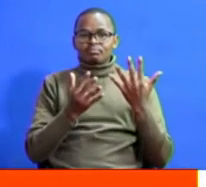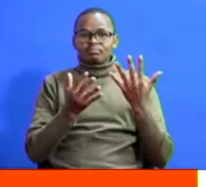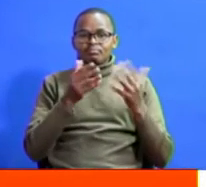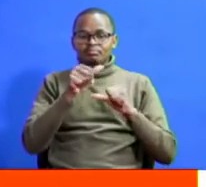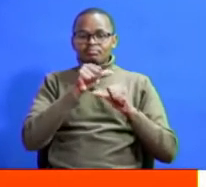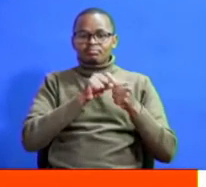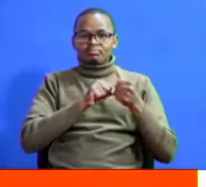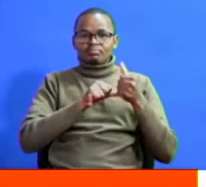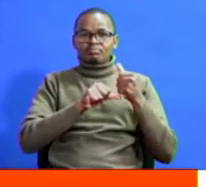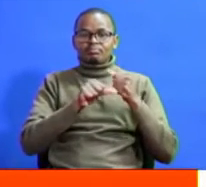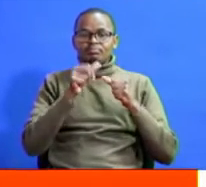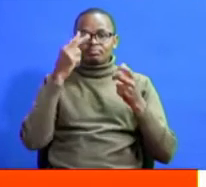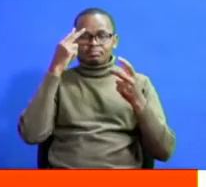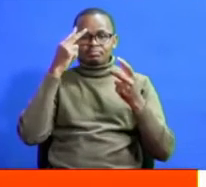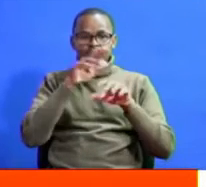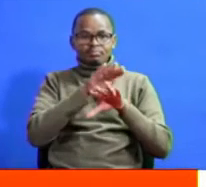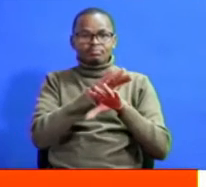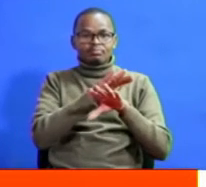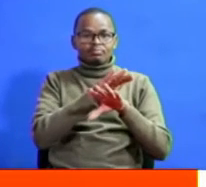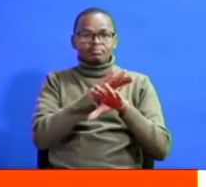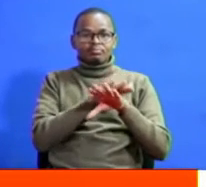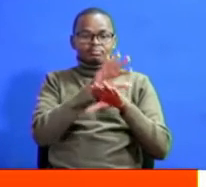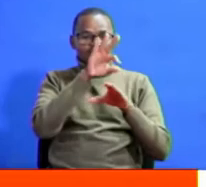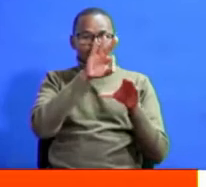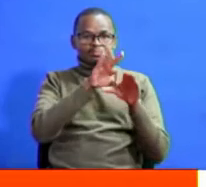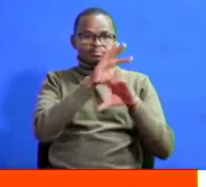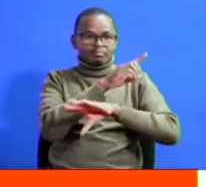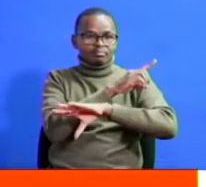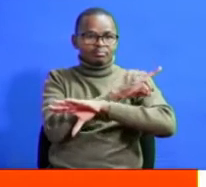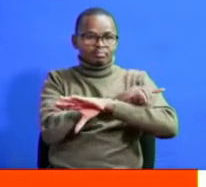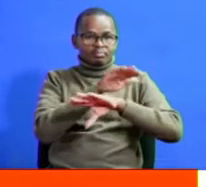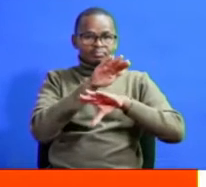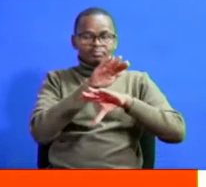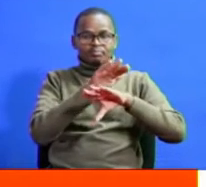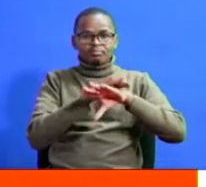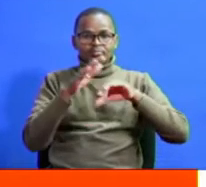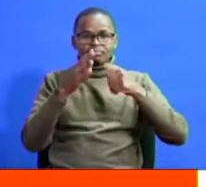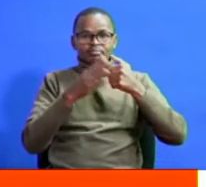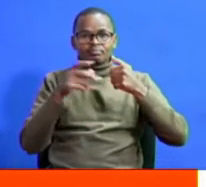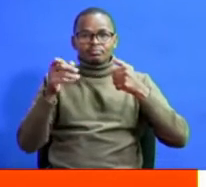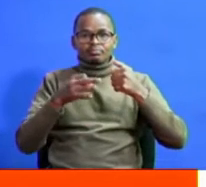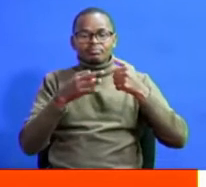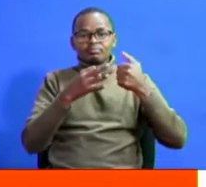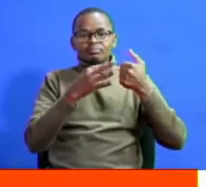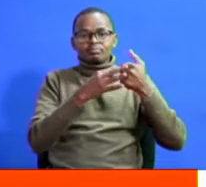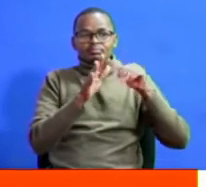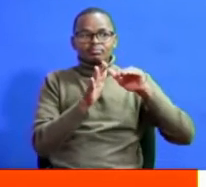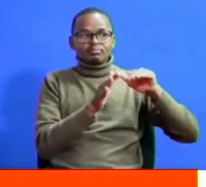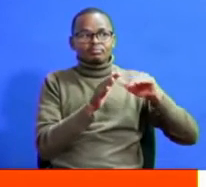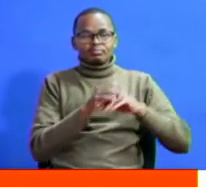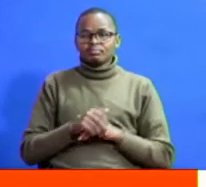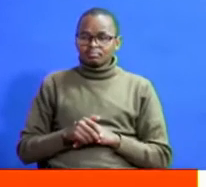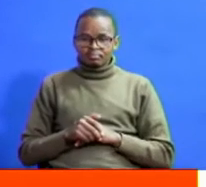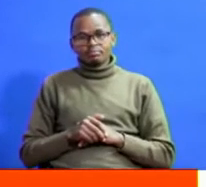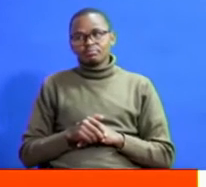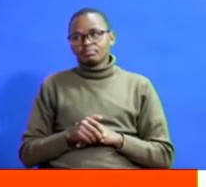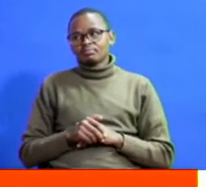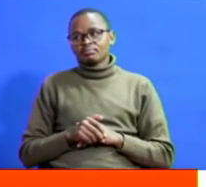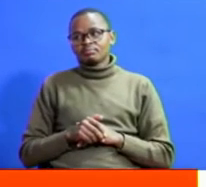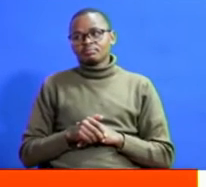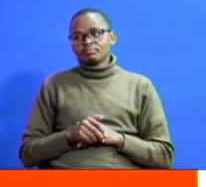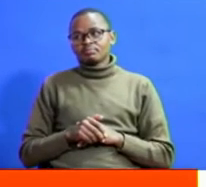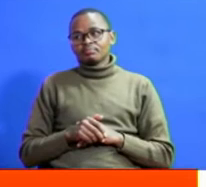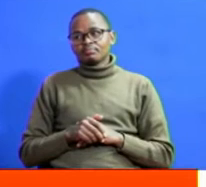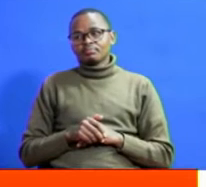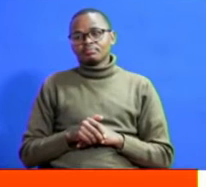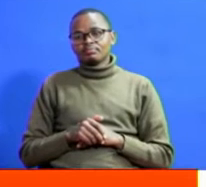action might be seen on the voting day, of course, on the 9th of August. So away from that, Kotonde, maybe to get back